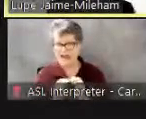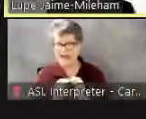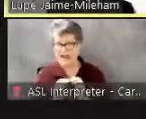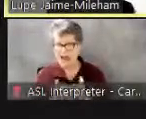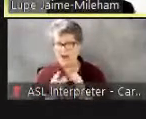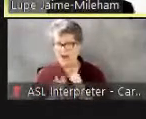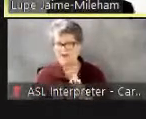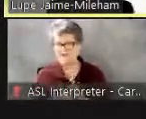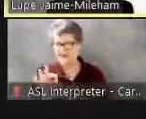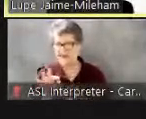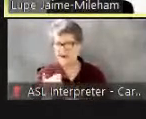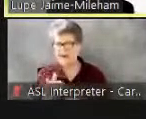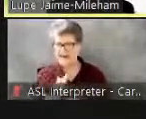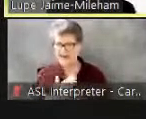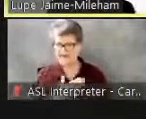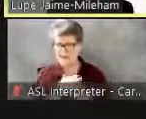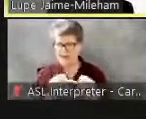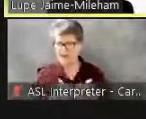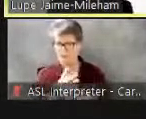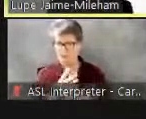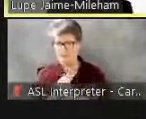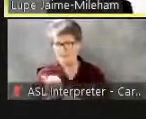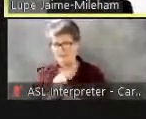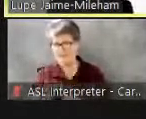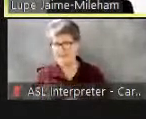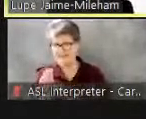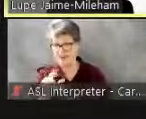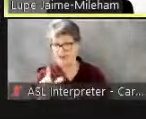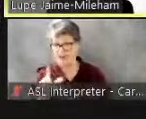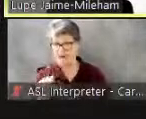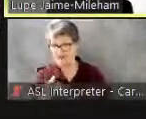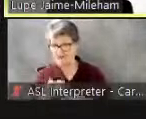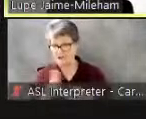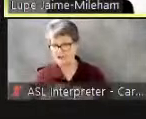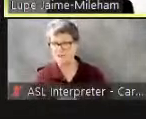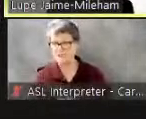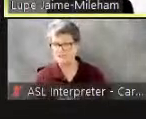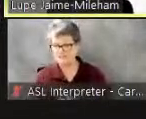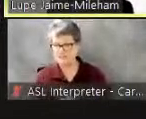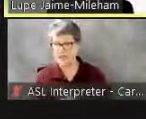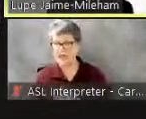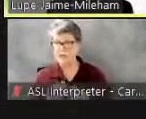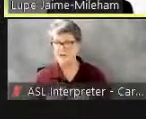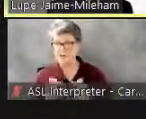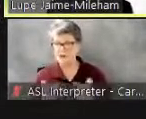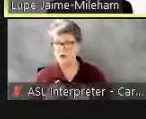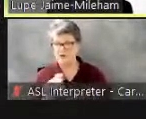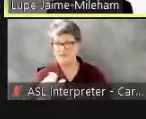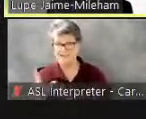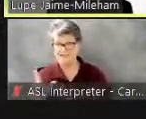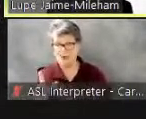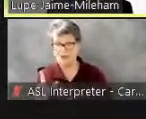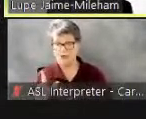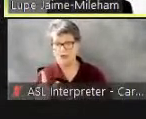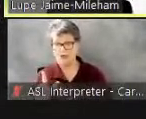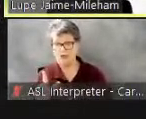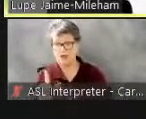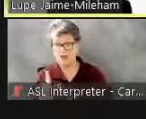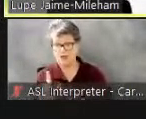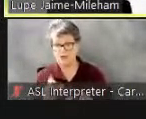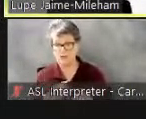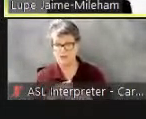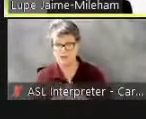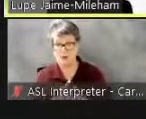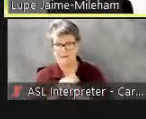out if my agency will receive any of the COLA? So before I turn it to fiscal to support me with the answer of the